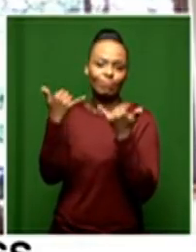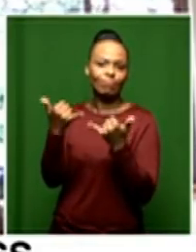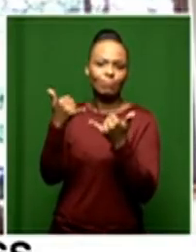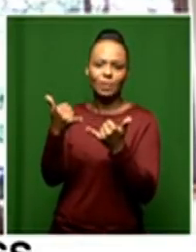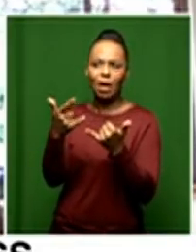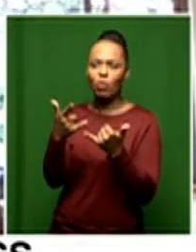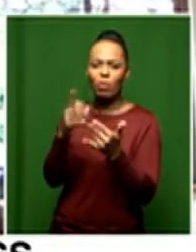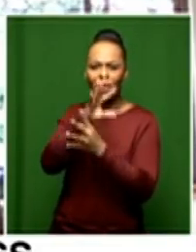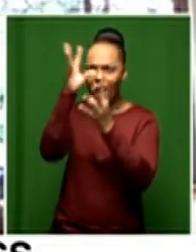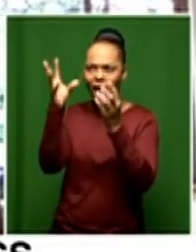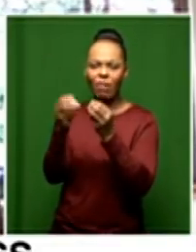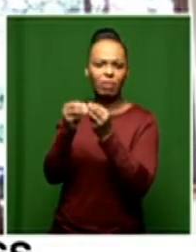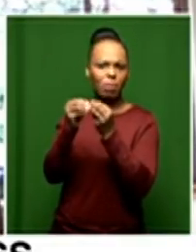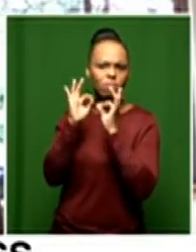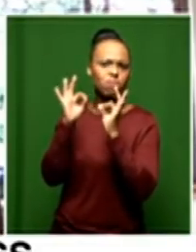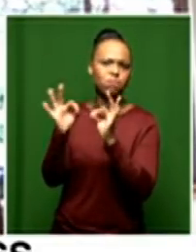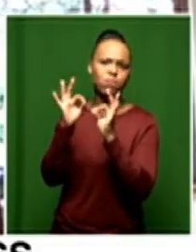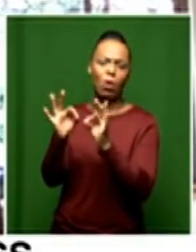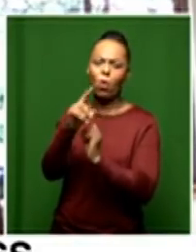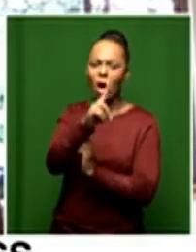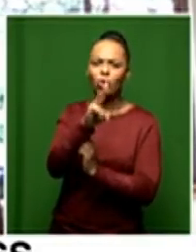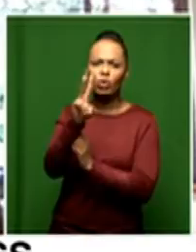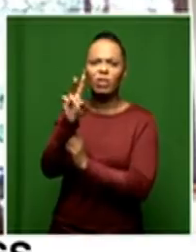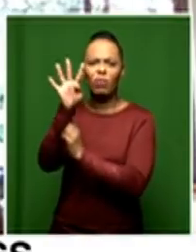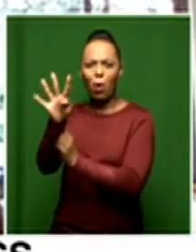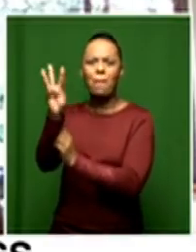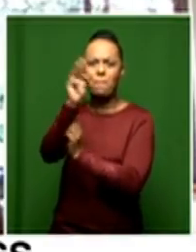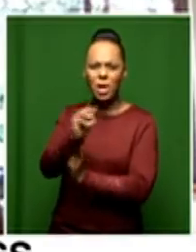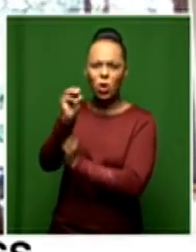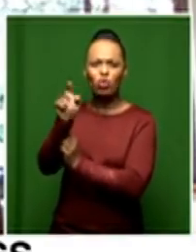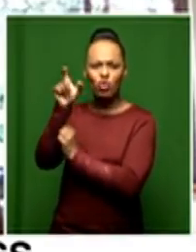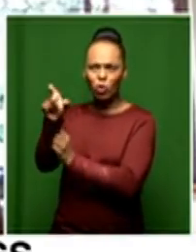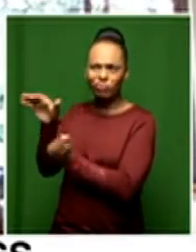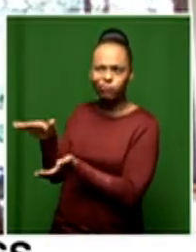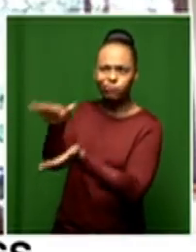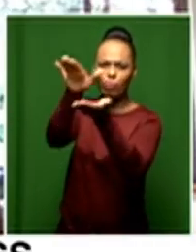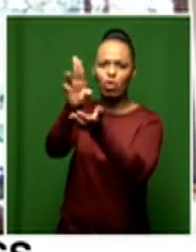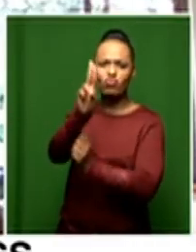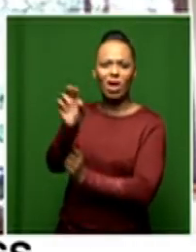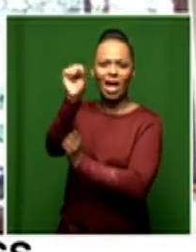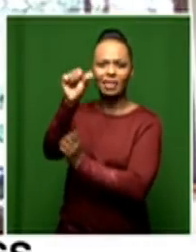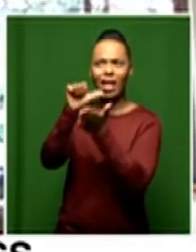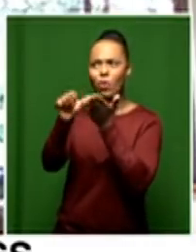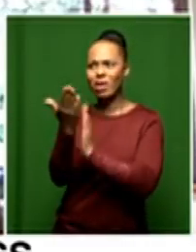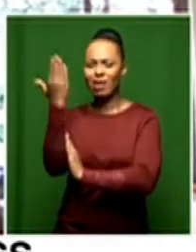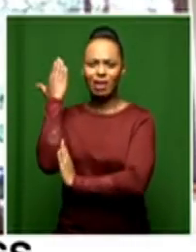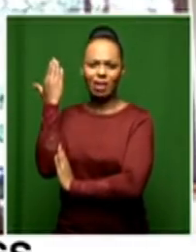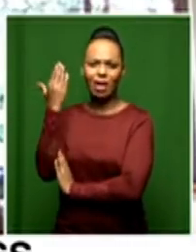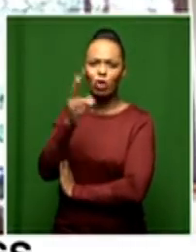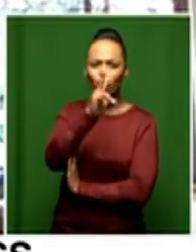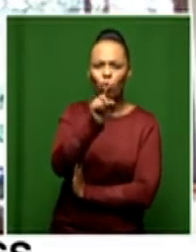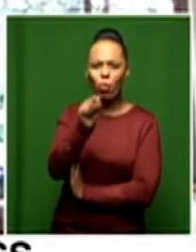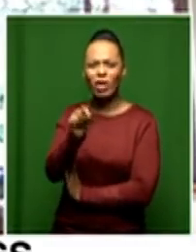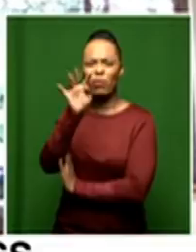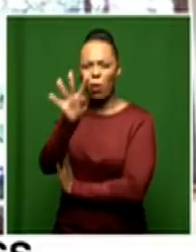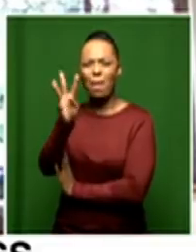this entire process. They're saying so far 124 million doses have been given. In the last week, an average of